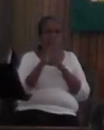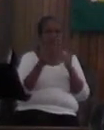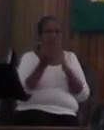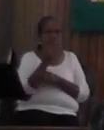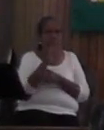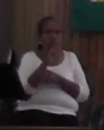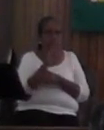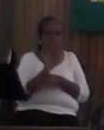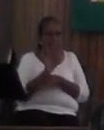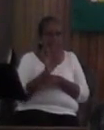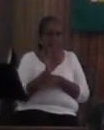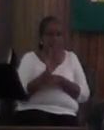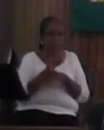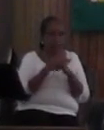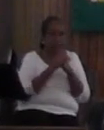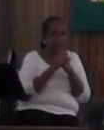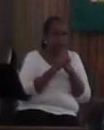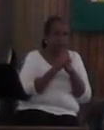39.